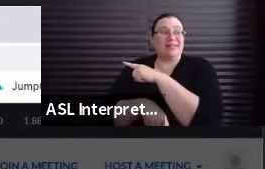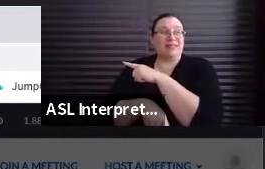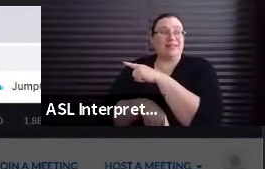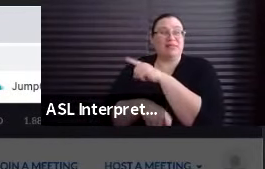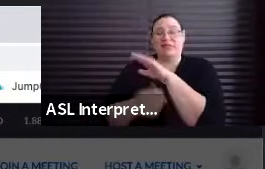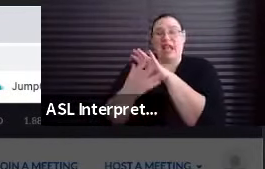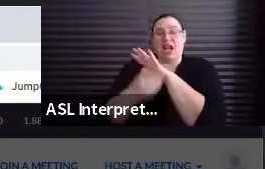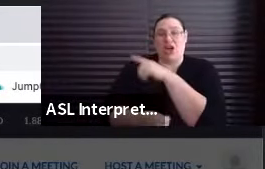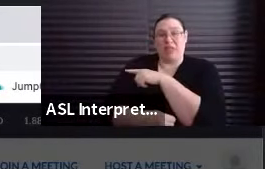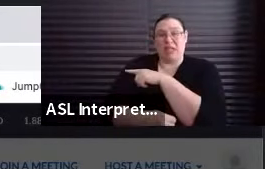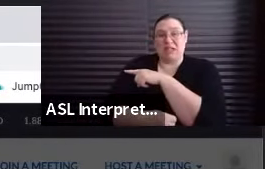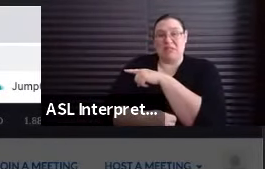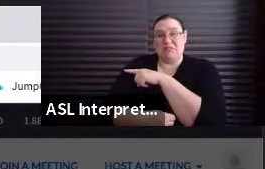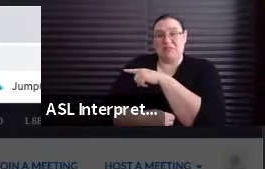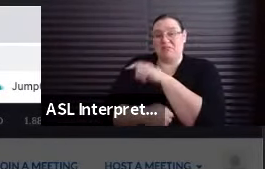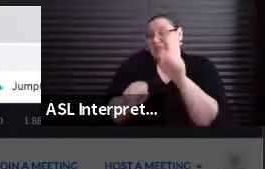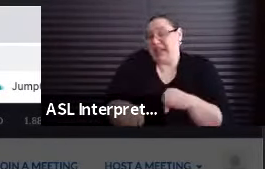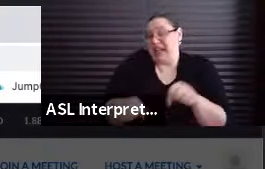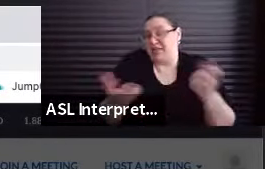like so.